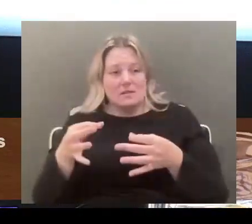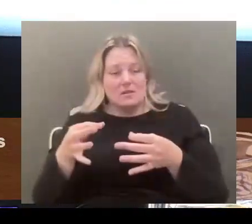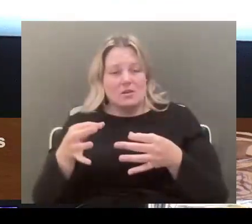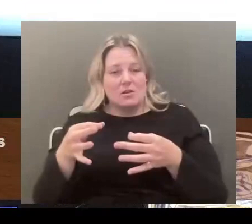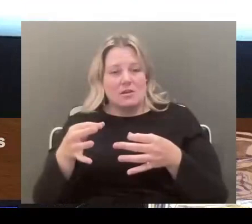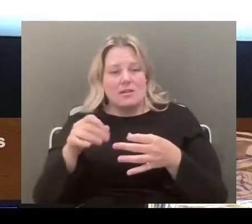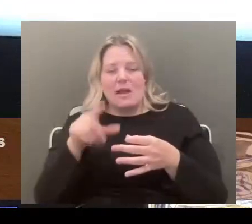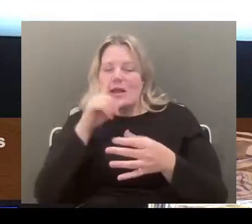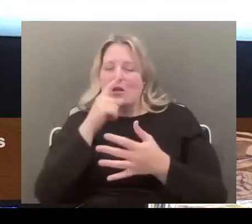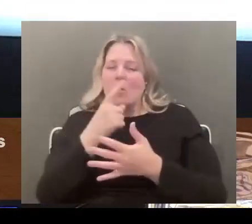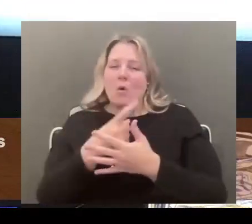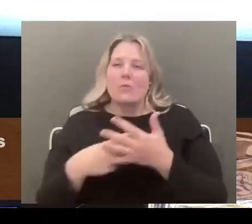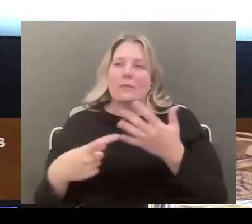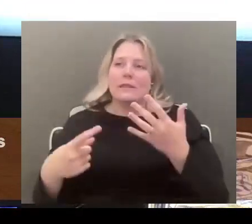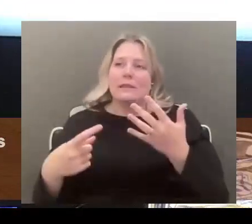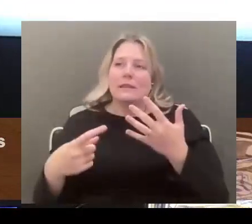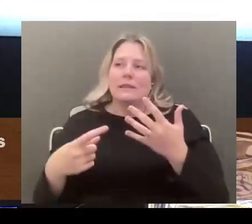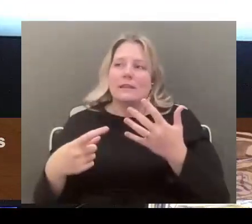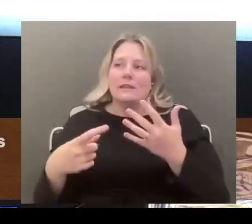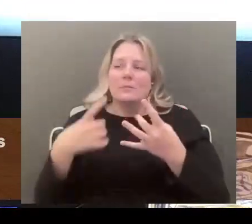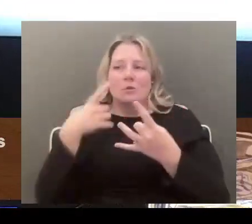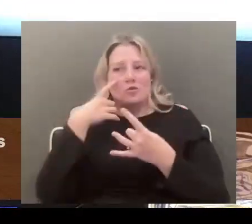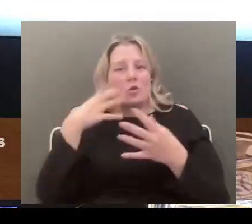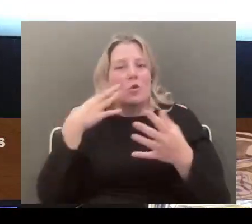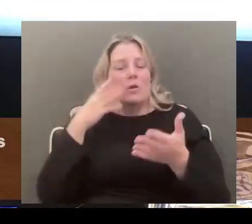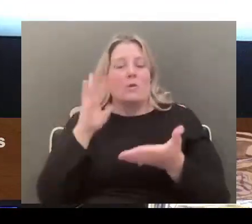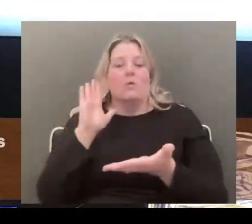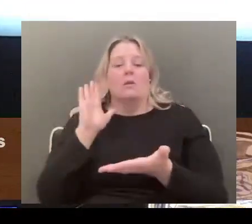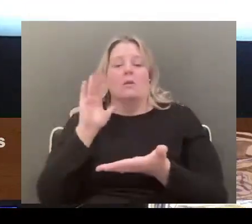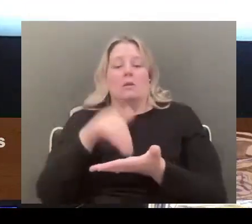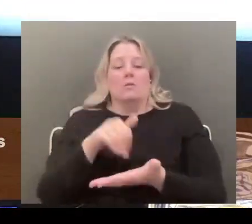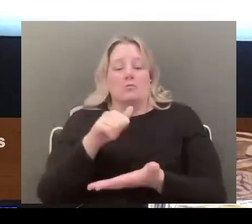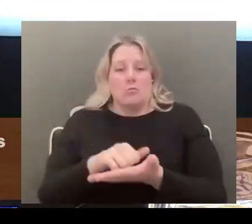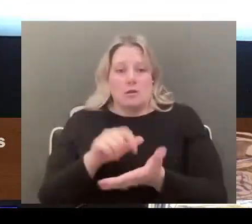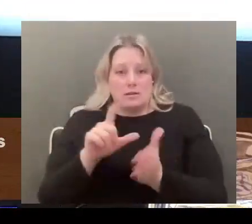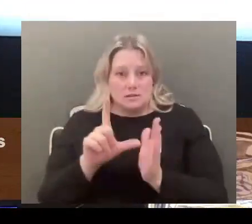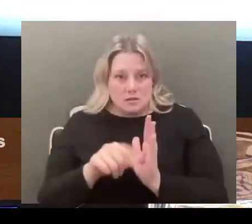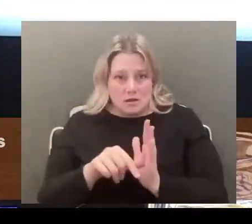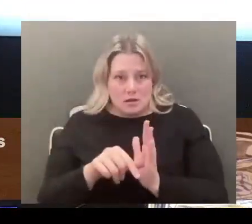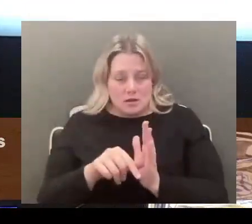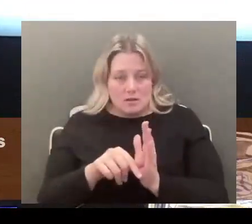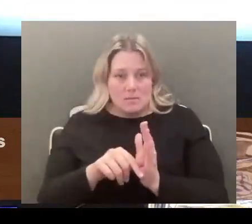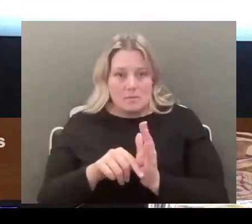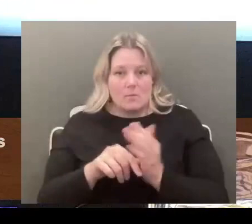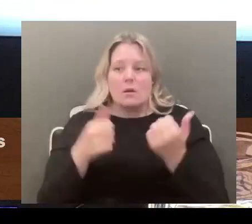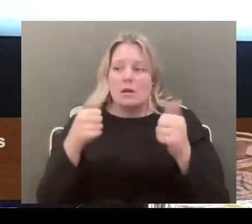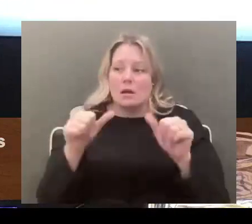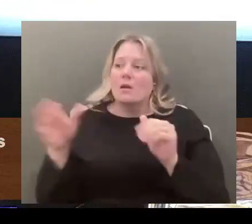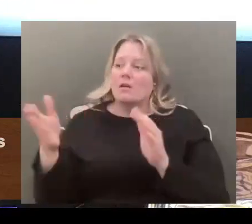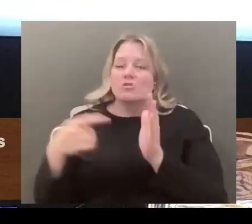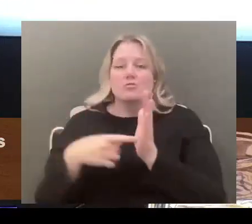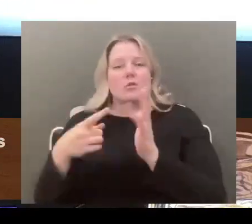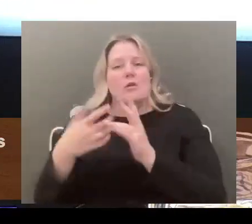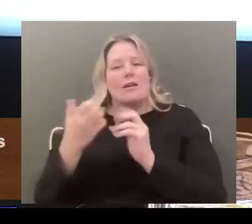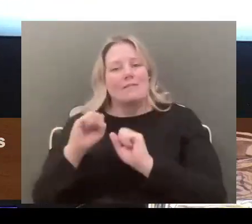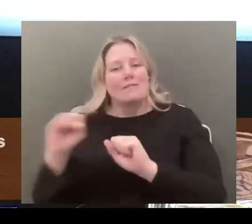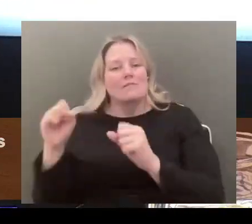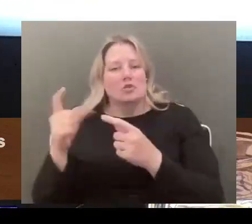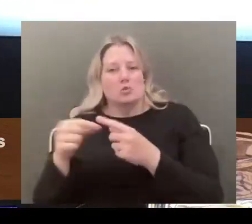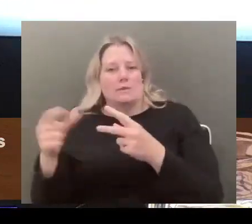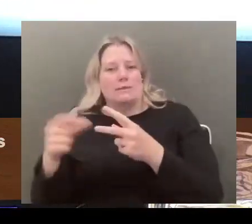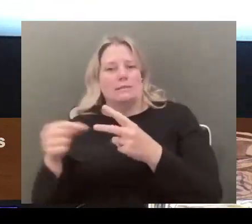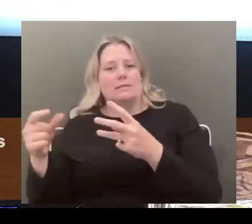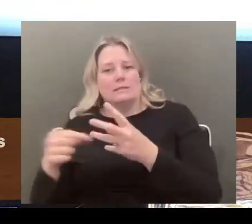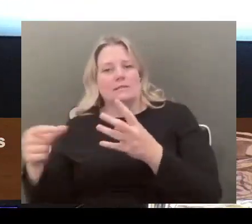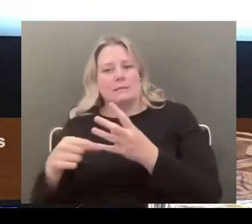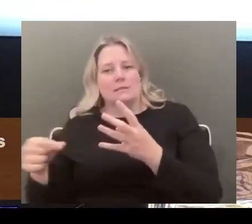achieve a point in time where traditional owners actually have that free choice to determine what their